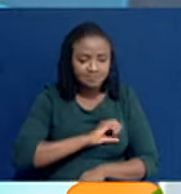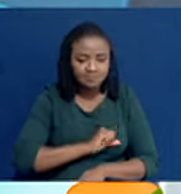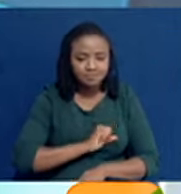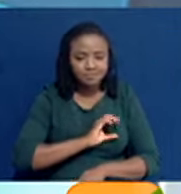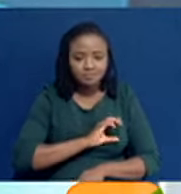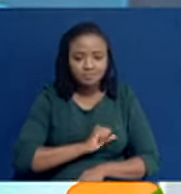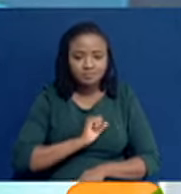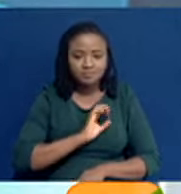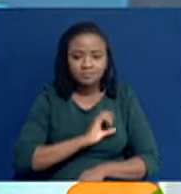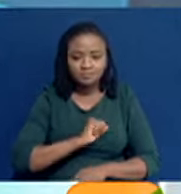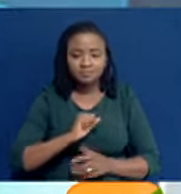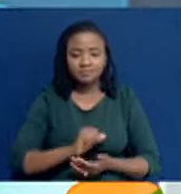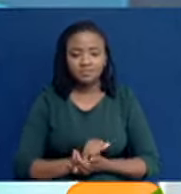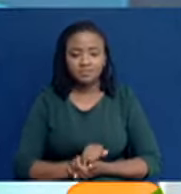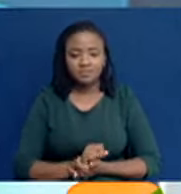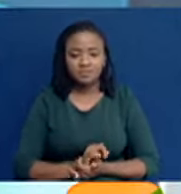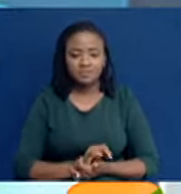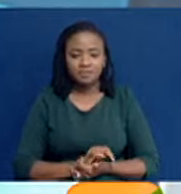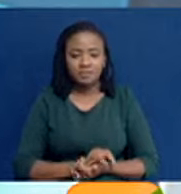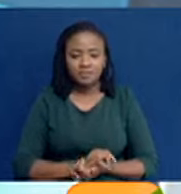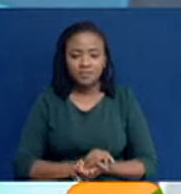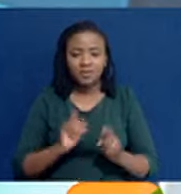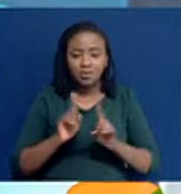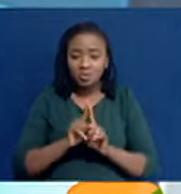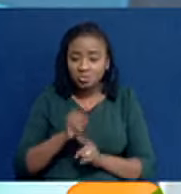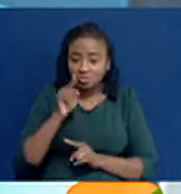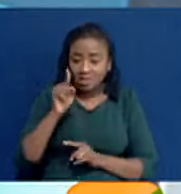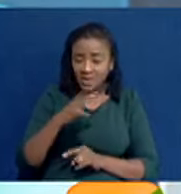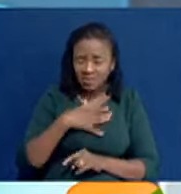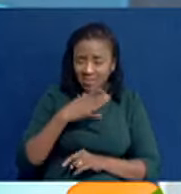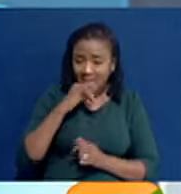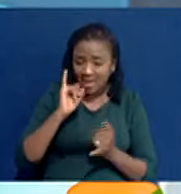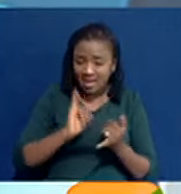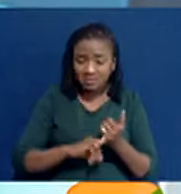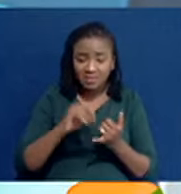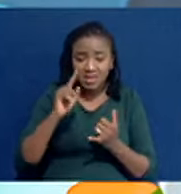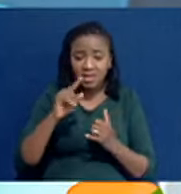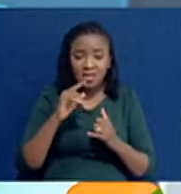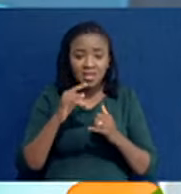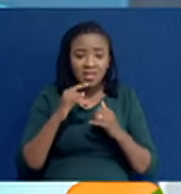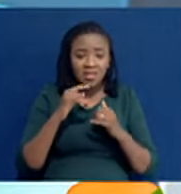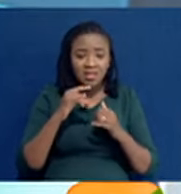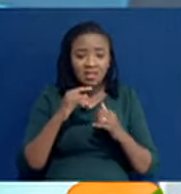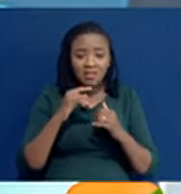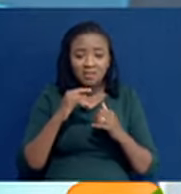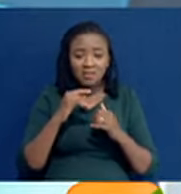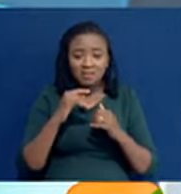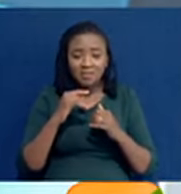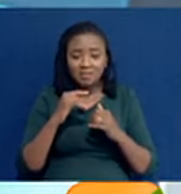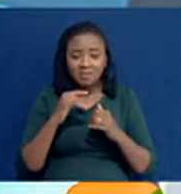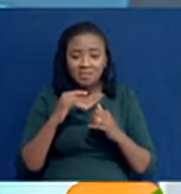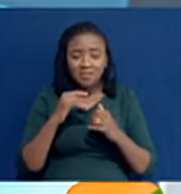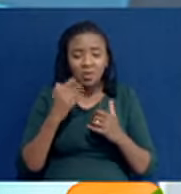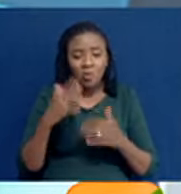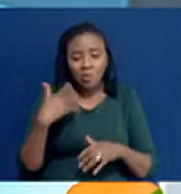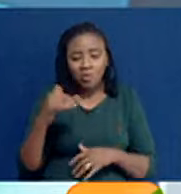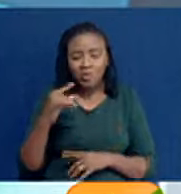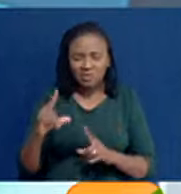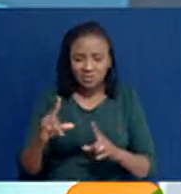he did not mind that I was getting higher. He always used to say, because he was interviewed by